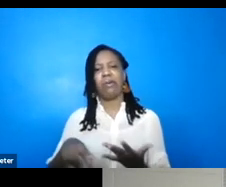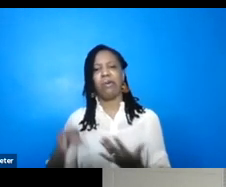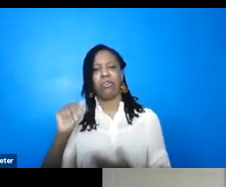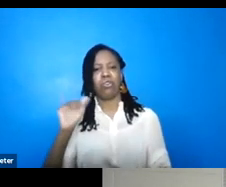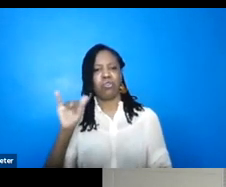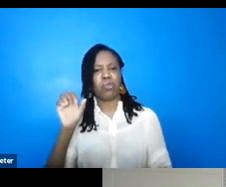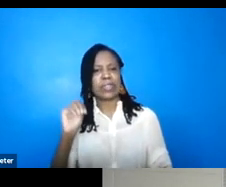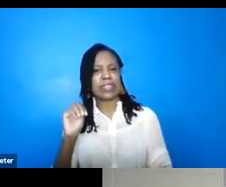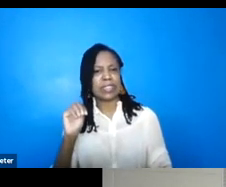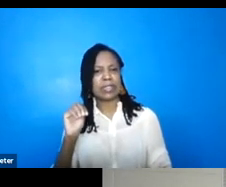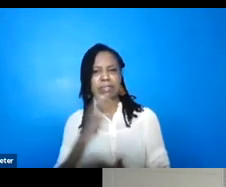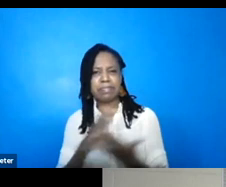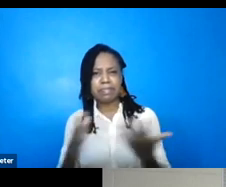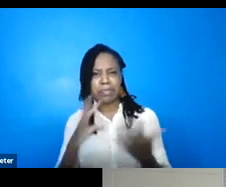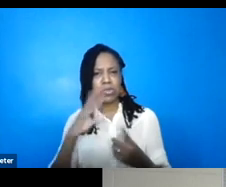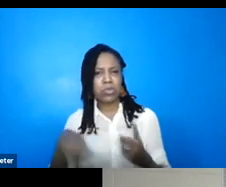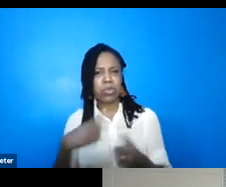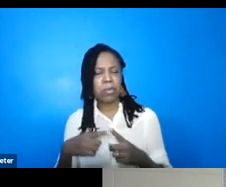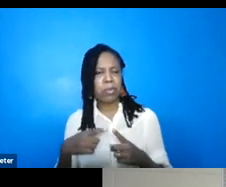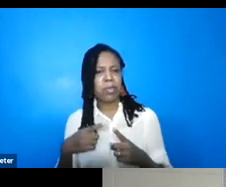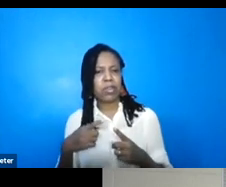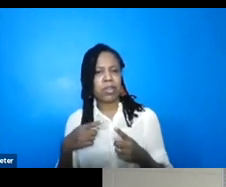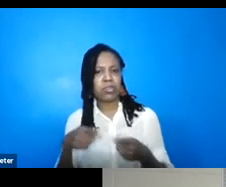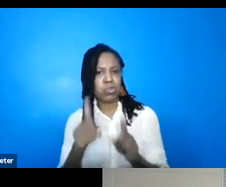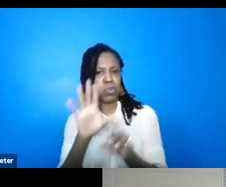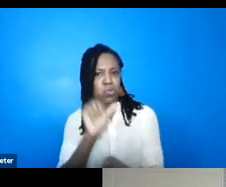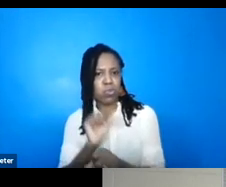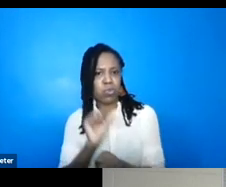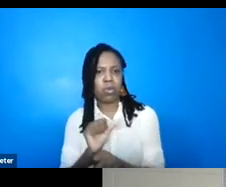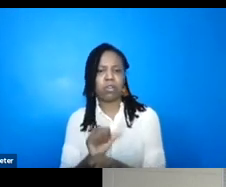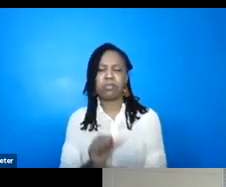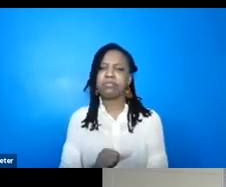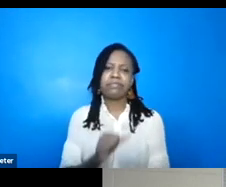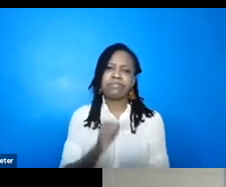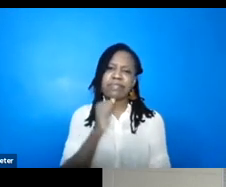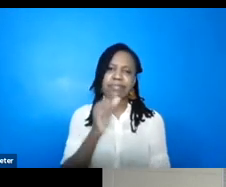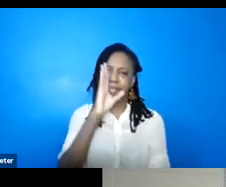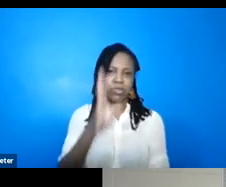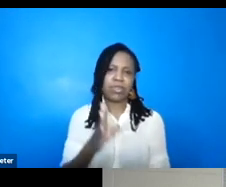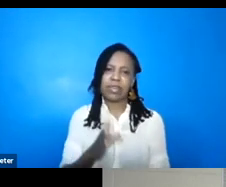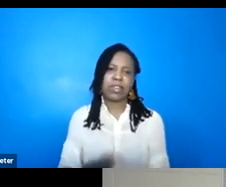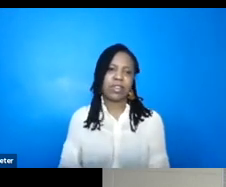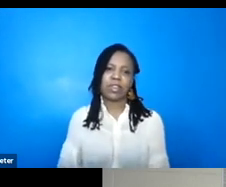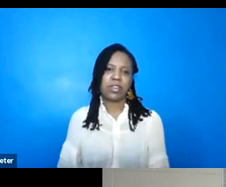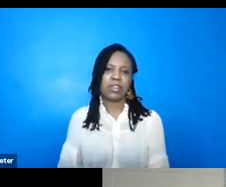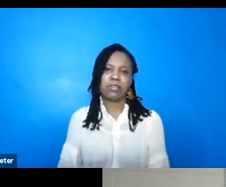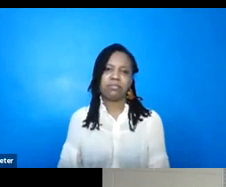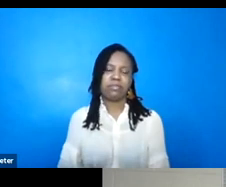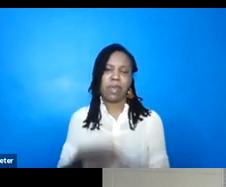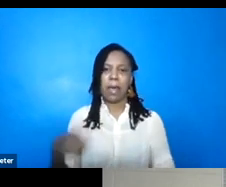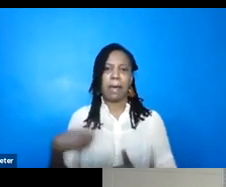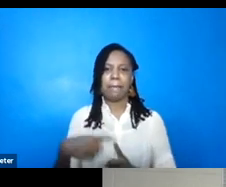We don't talk about homophobia directly. We talk much more about violence,